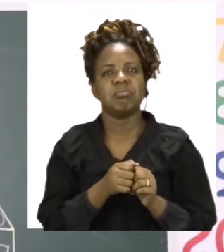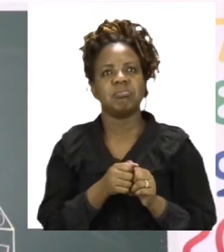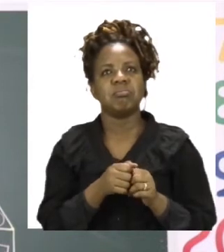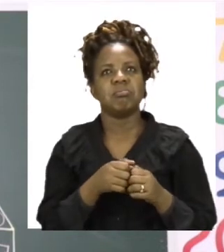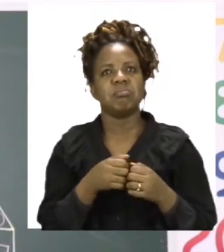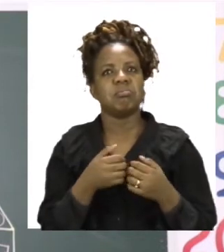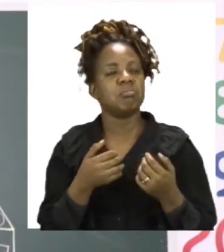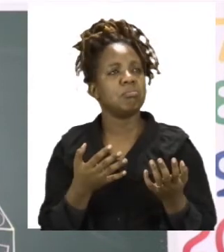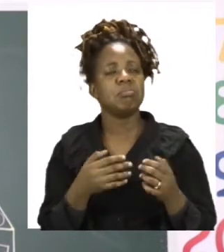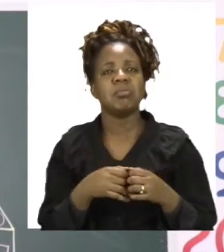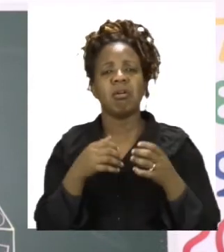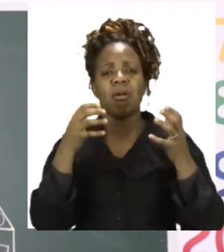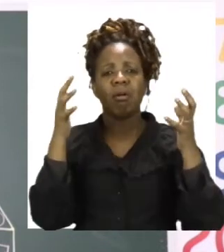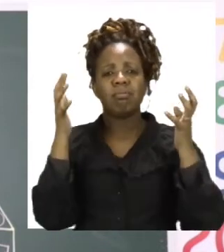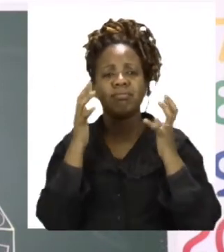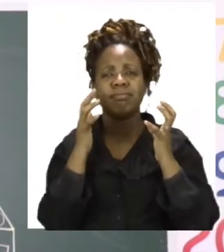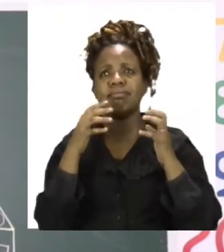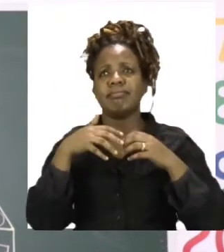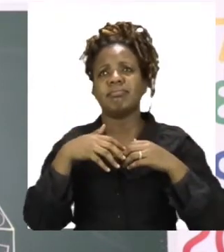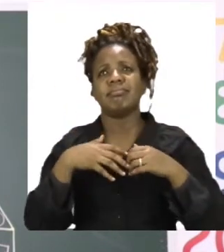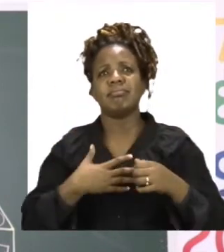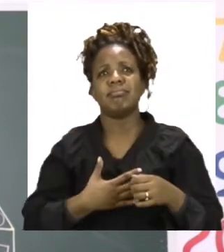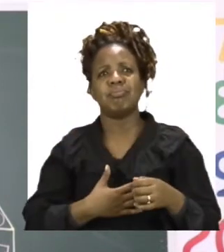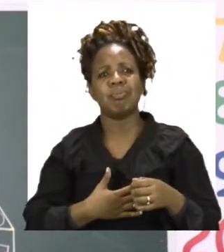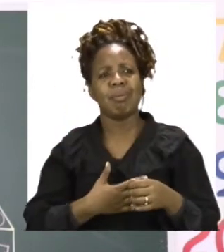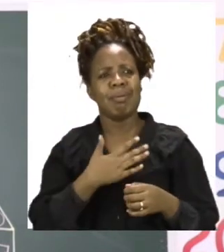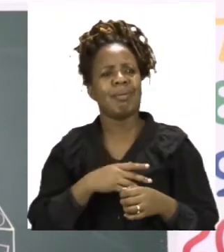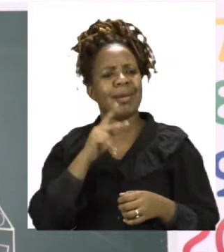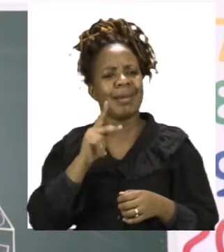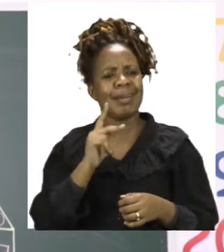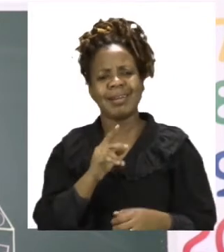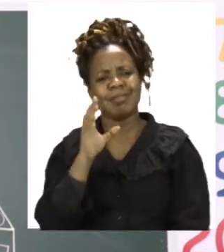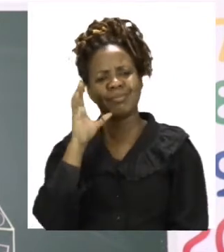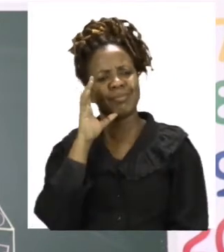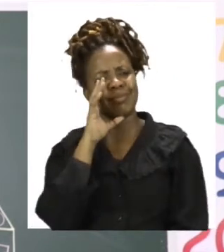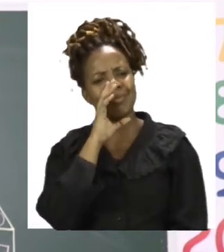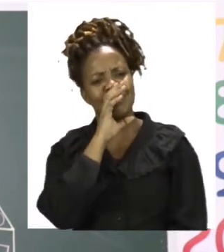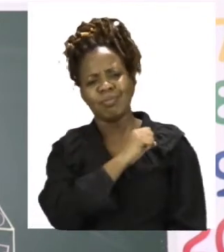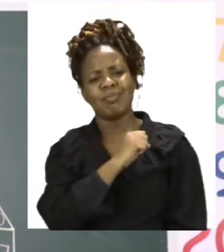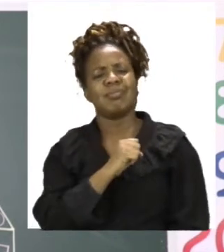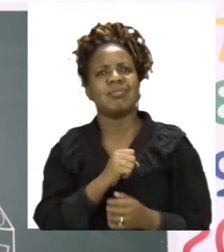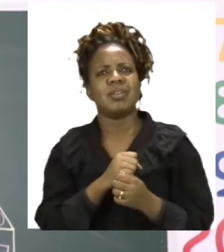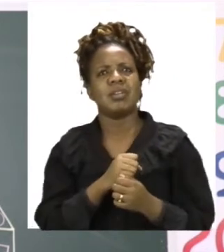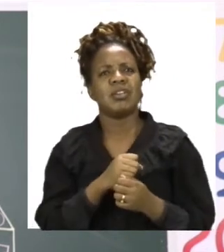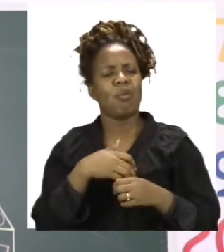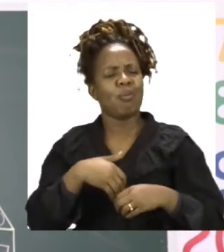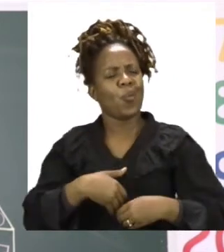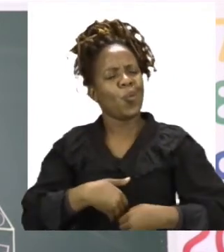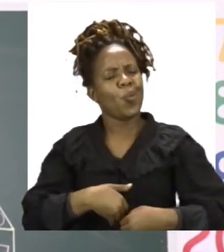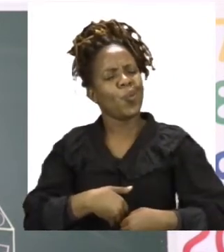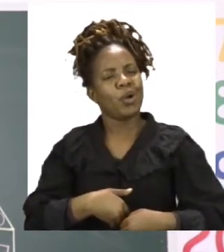so upset. He cannot believe he has missed another meal and he's becoming very hungry.